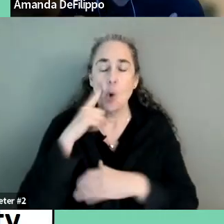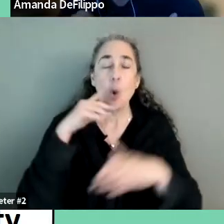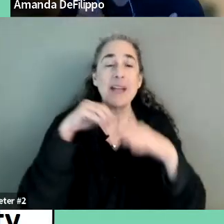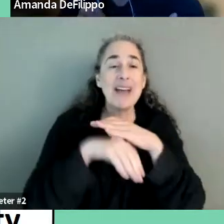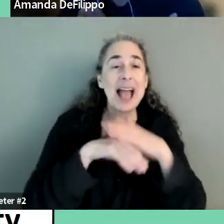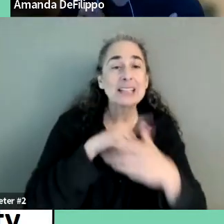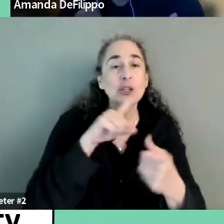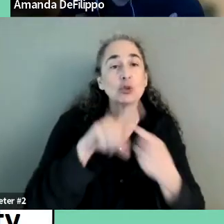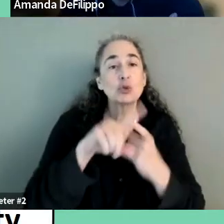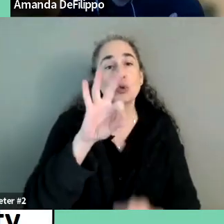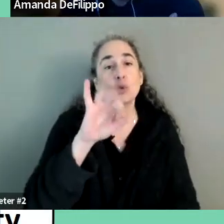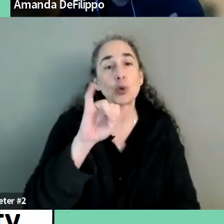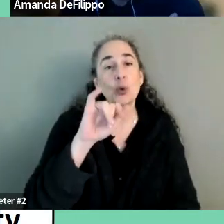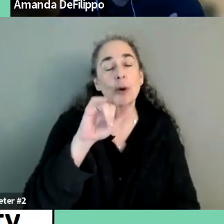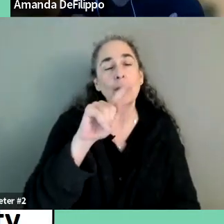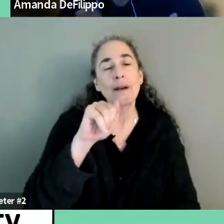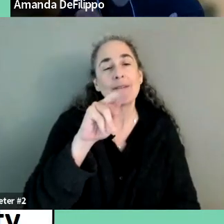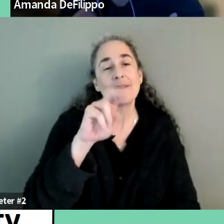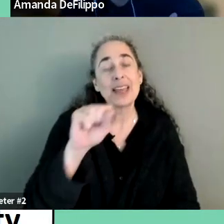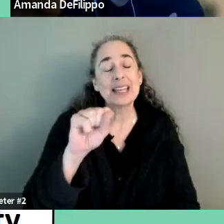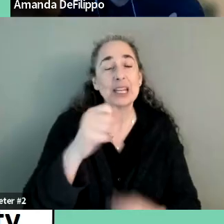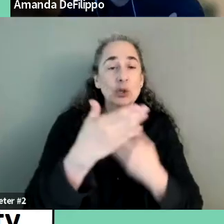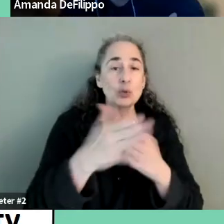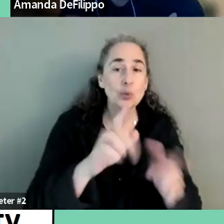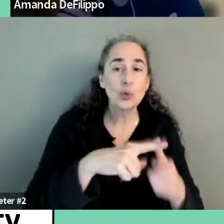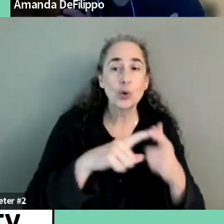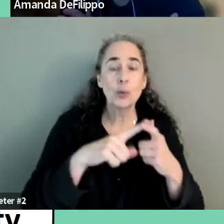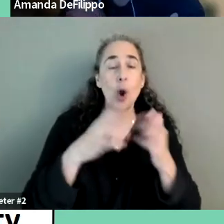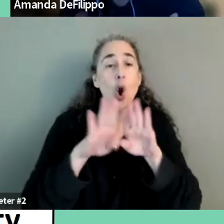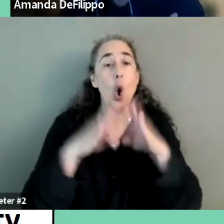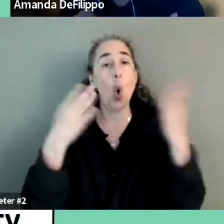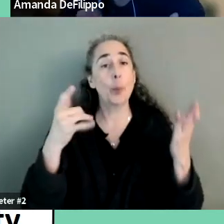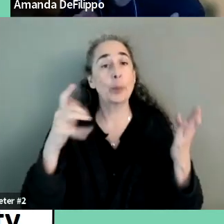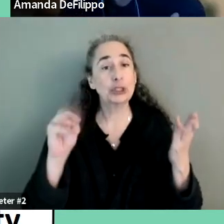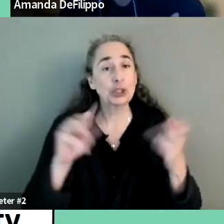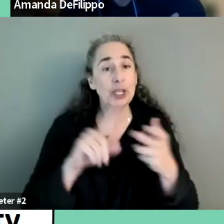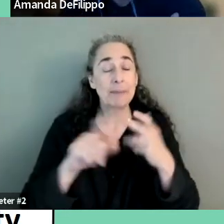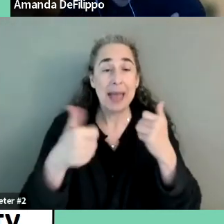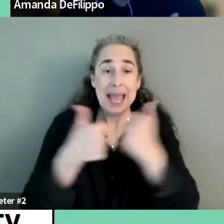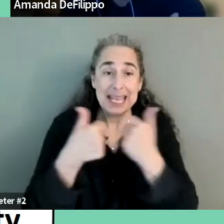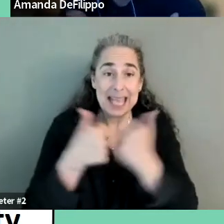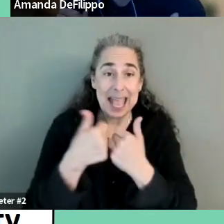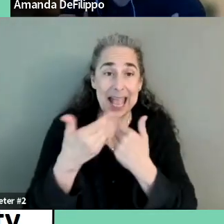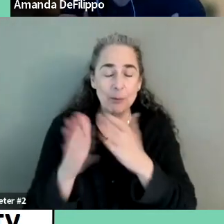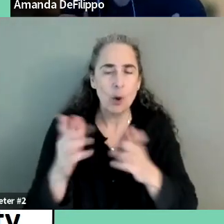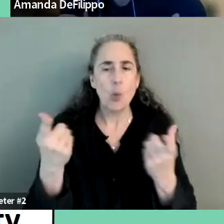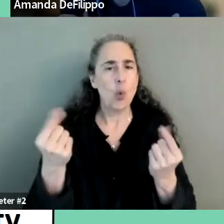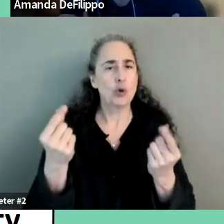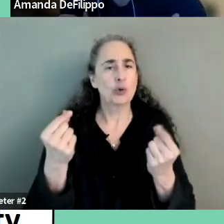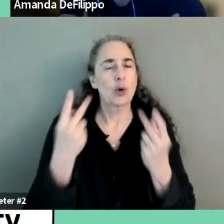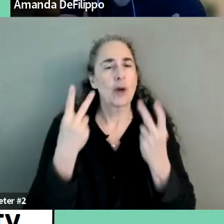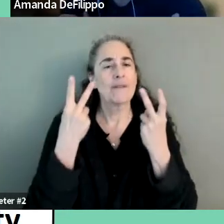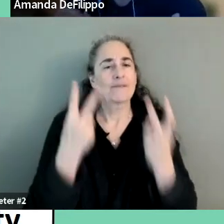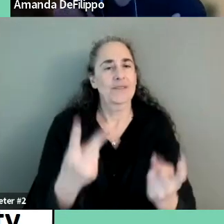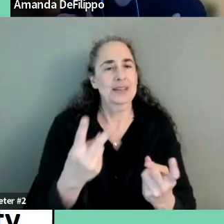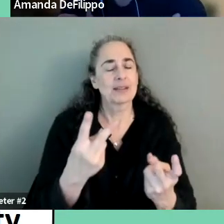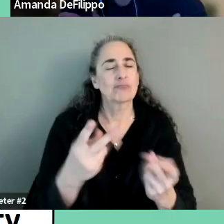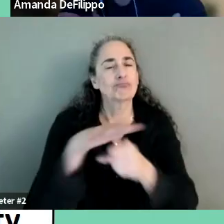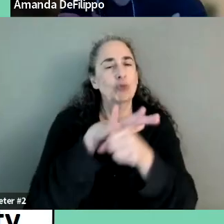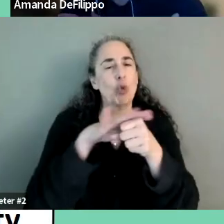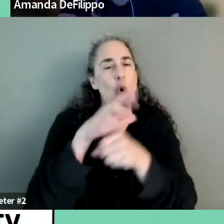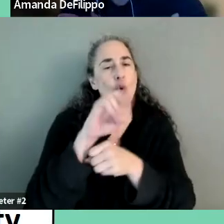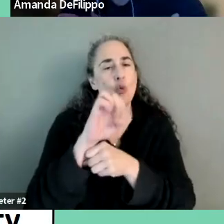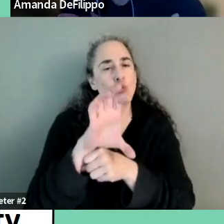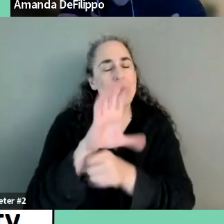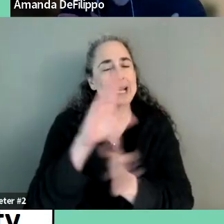fitness rooms, our open gyms, our game rooms. And all you have to do is visit your local recreation center and they can help